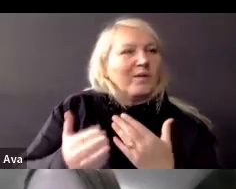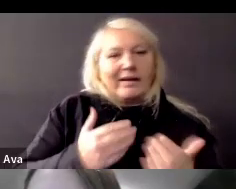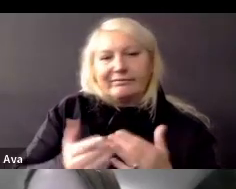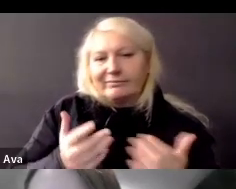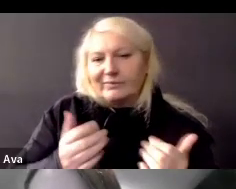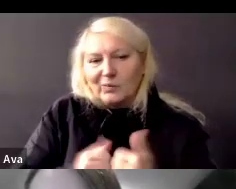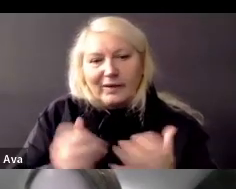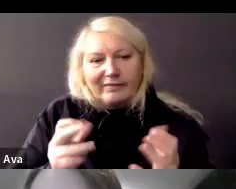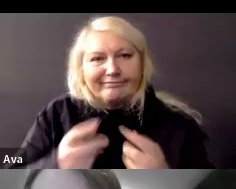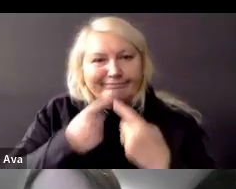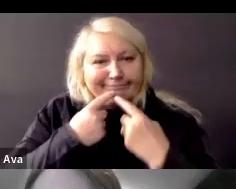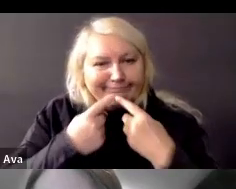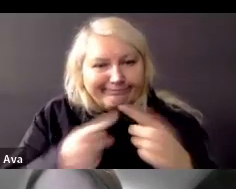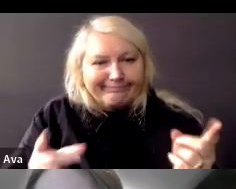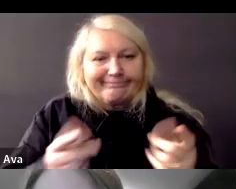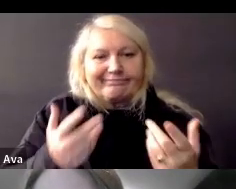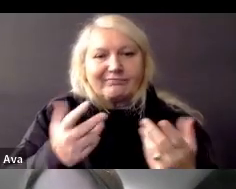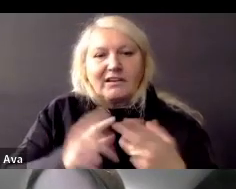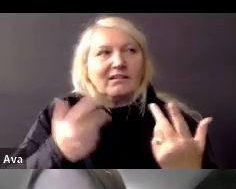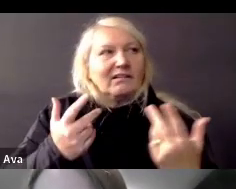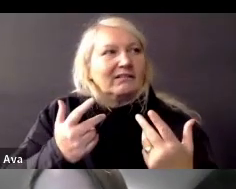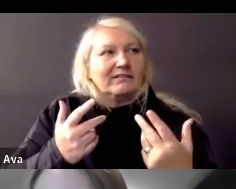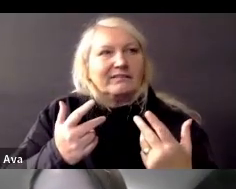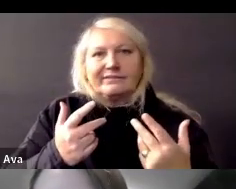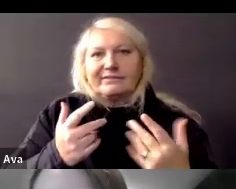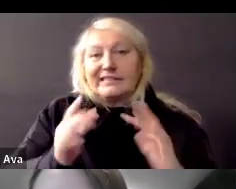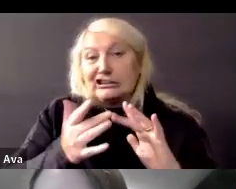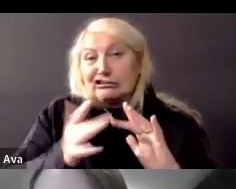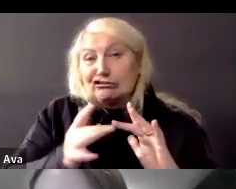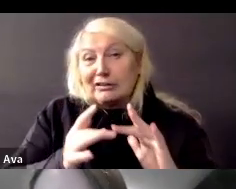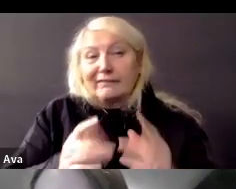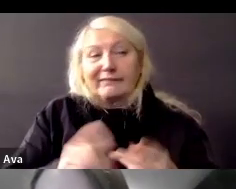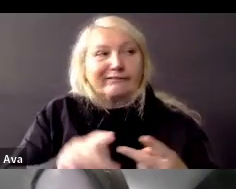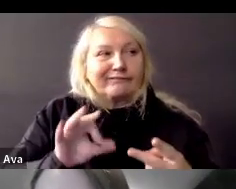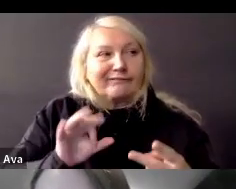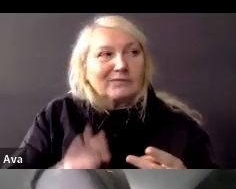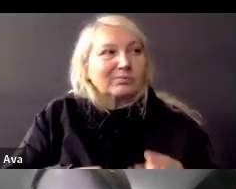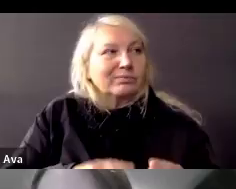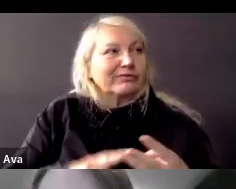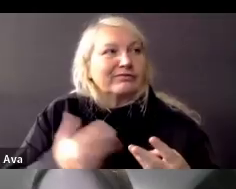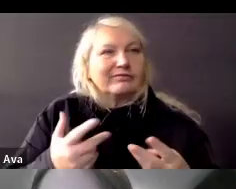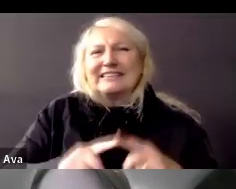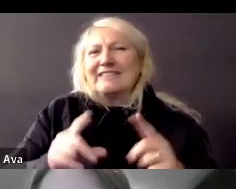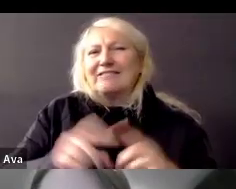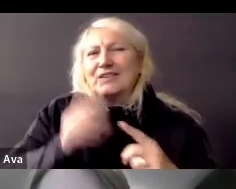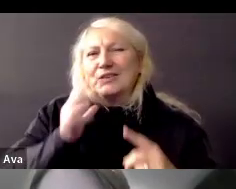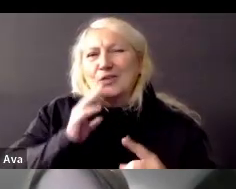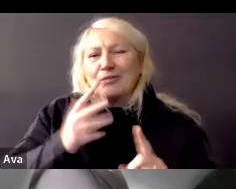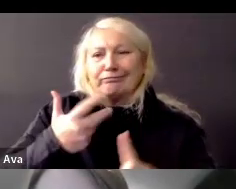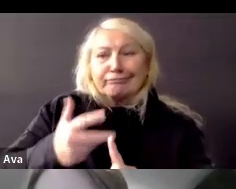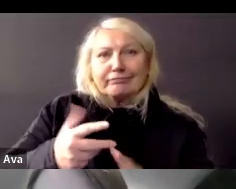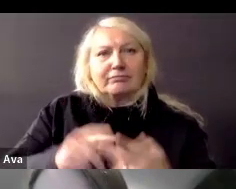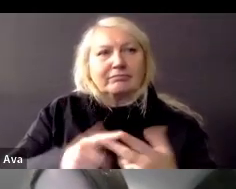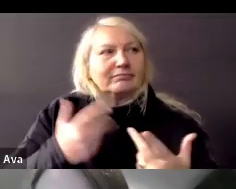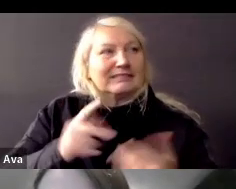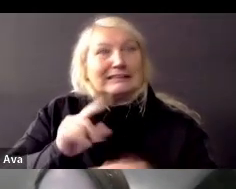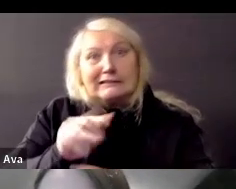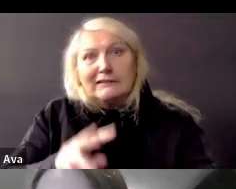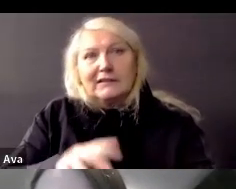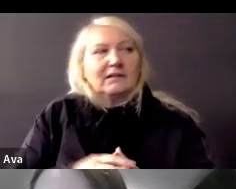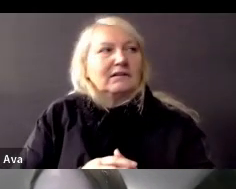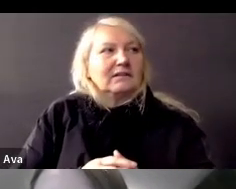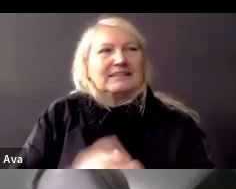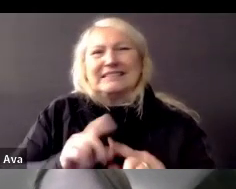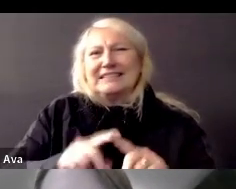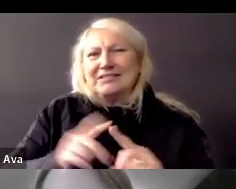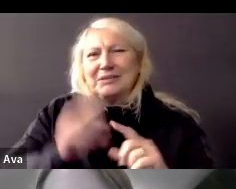all the forms of media, internet, Facebook, whatever the case may be, if it could be limitless, so